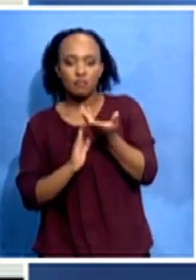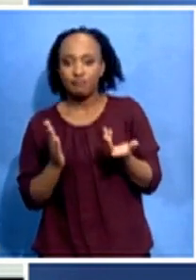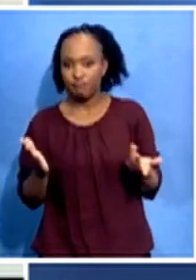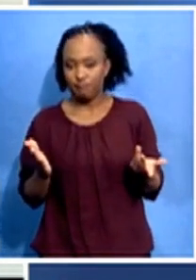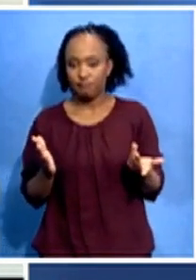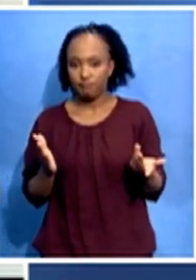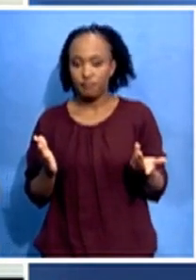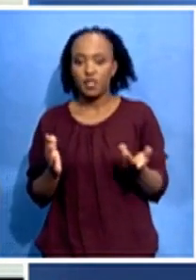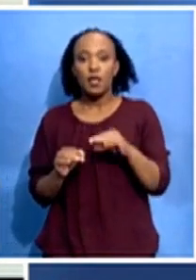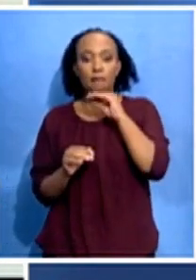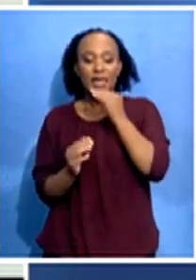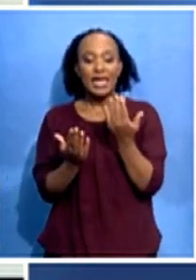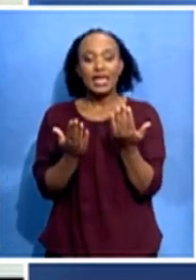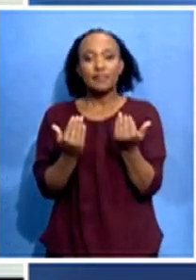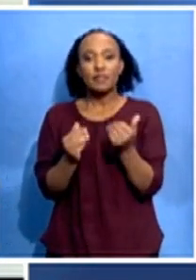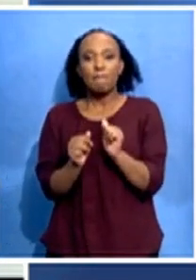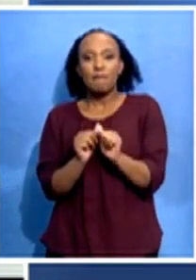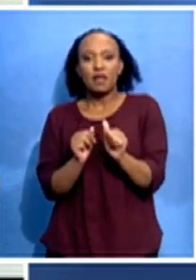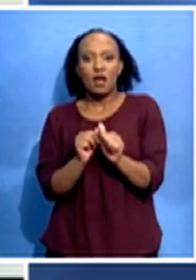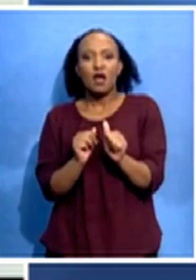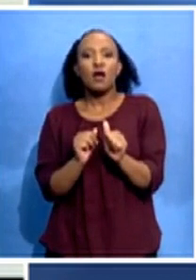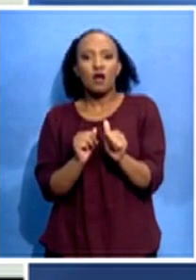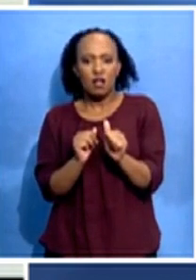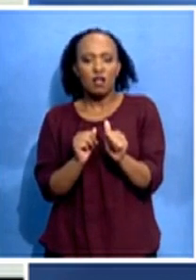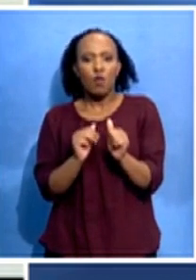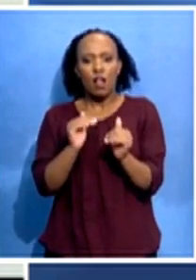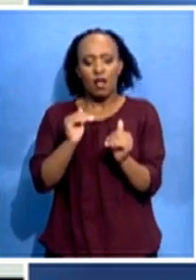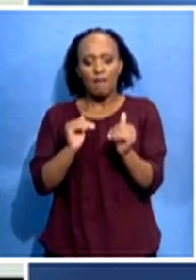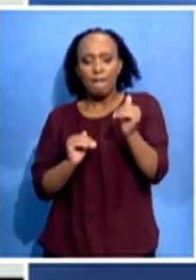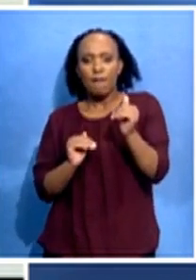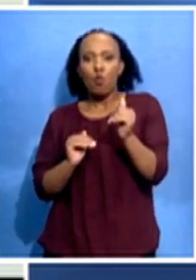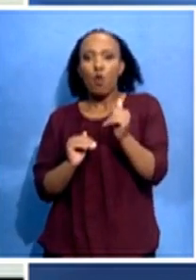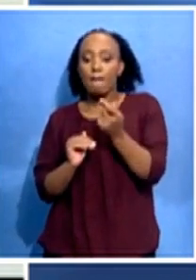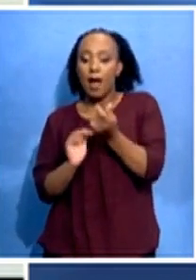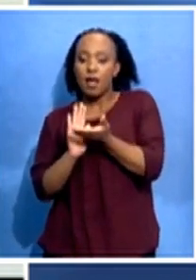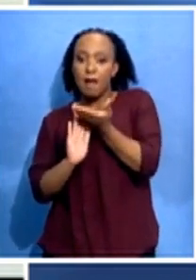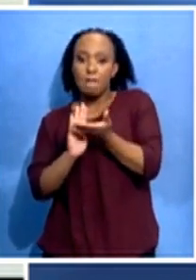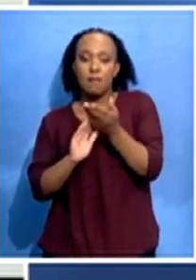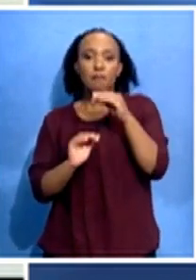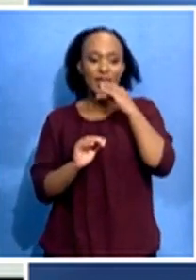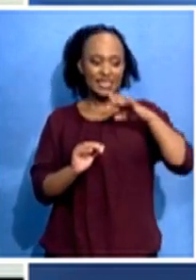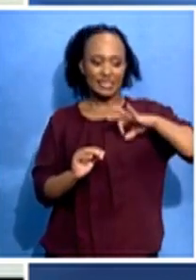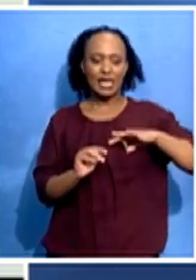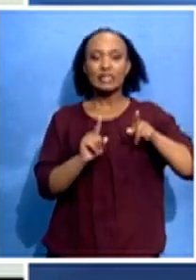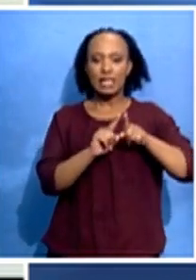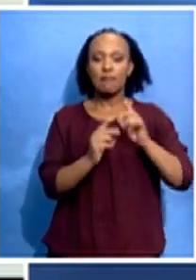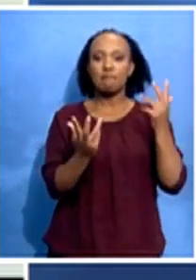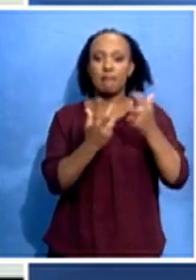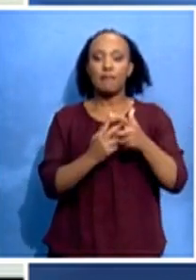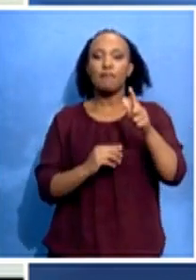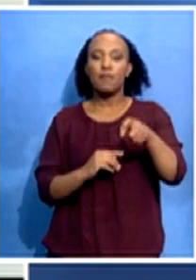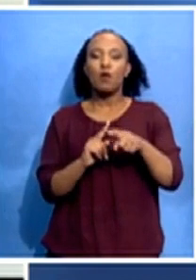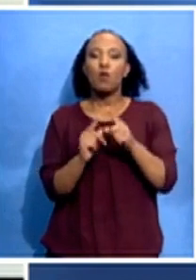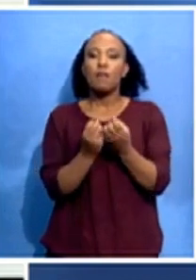of inflation. So if we're not being able to meet that bar, and there are many industries, there are many organizations that can't meet that should